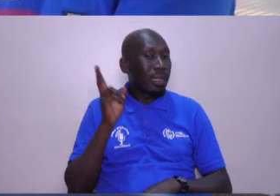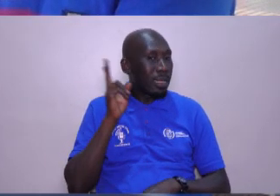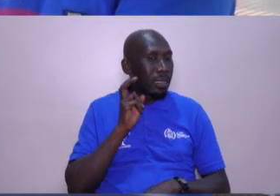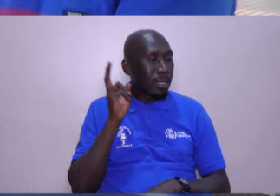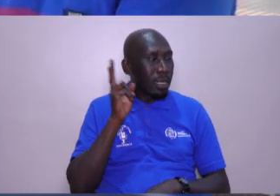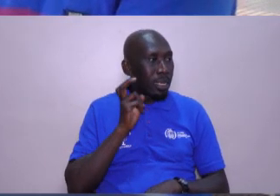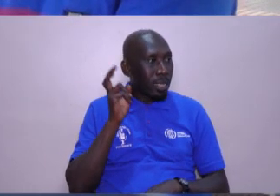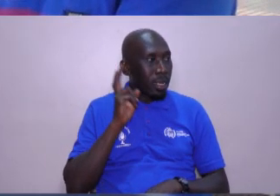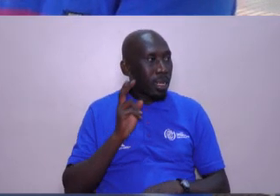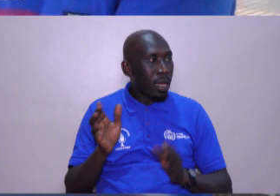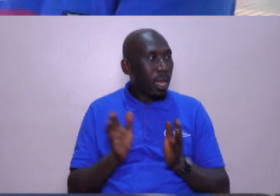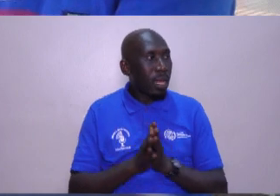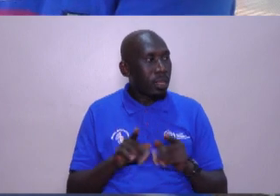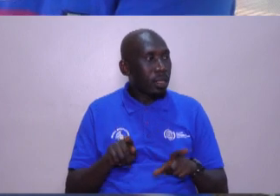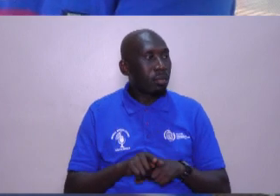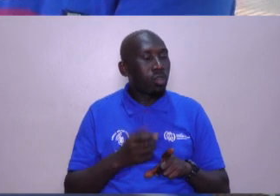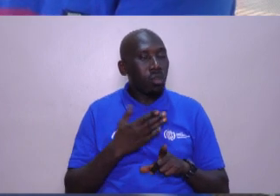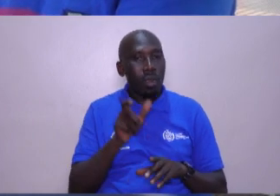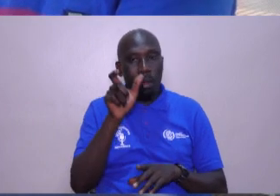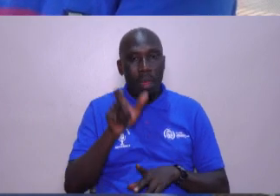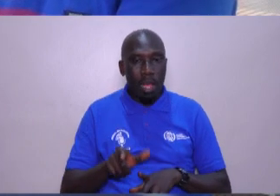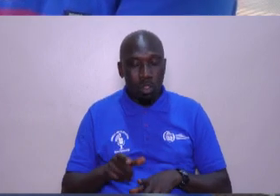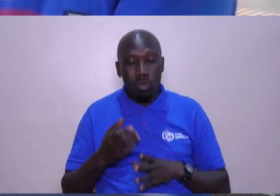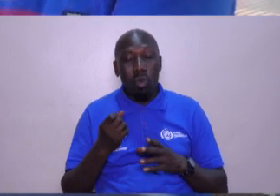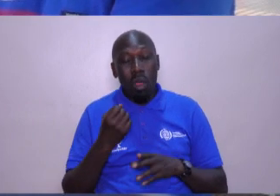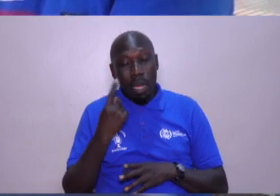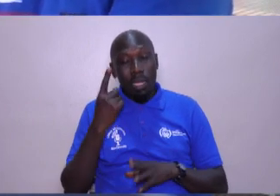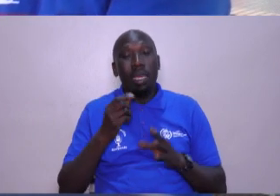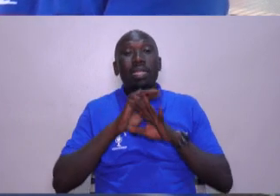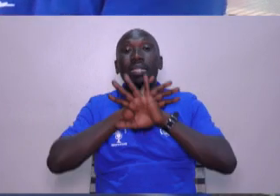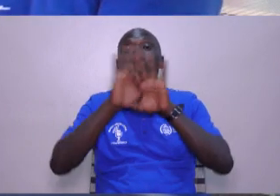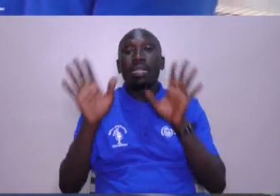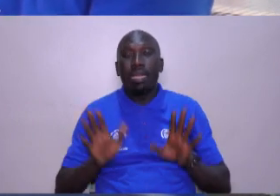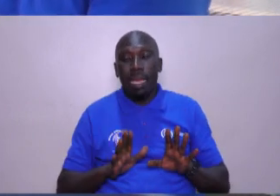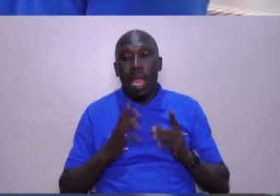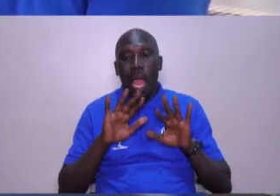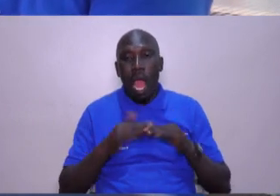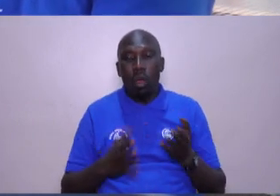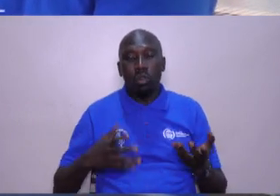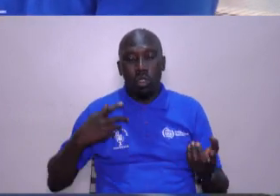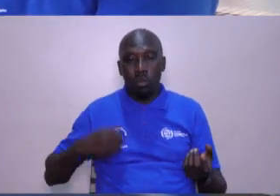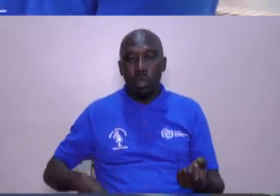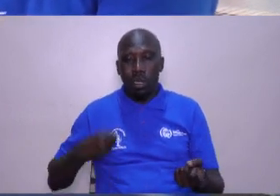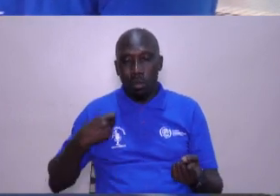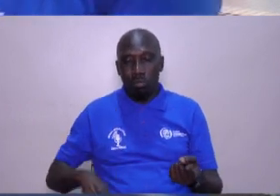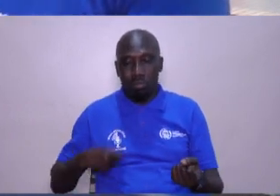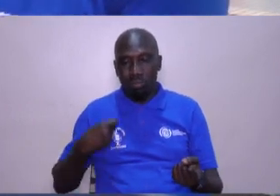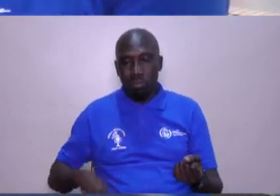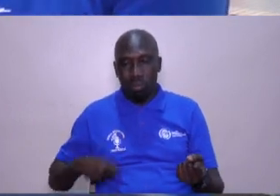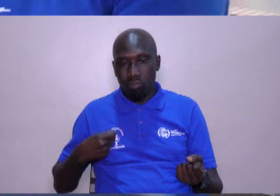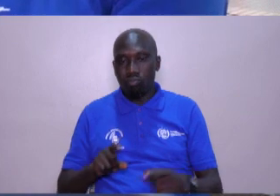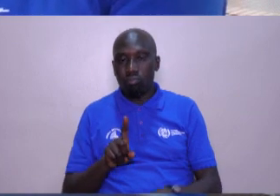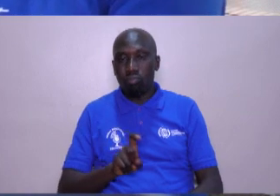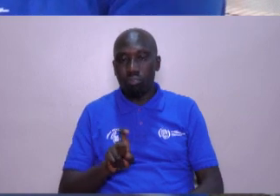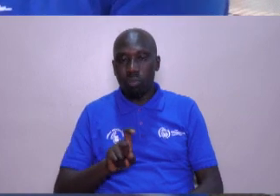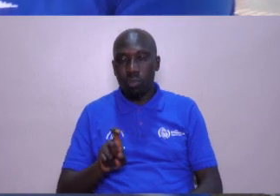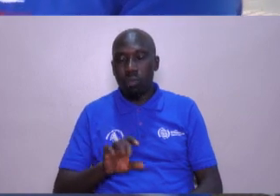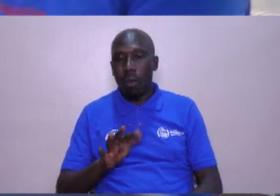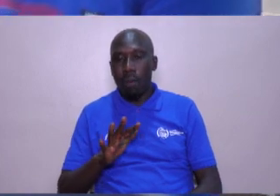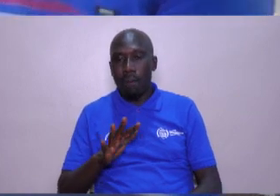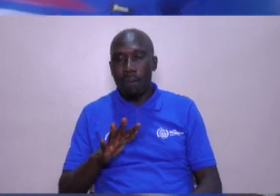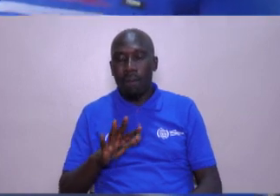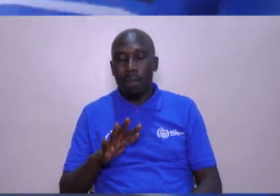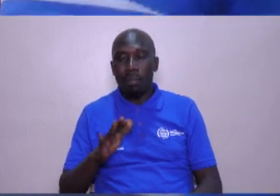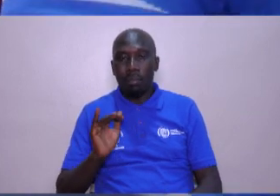you want to that person to visualize the actual sprinkling of water. Yes, that's what he's meaning. How do we bring